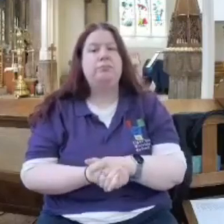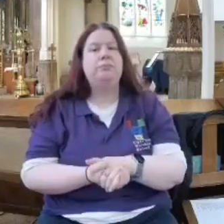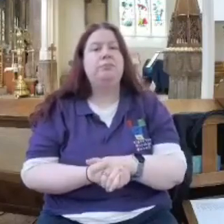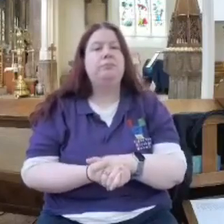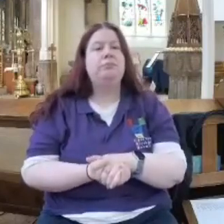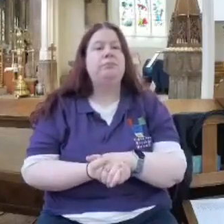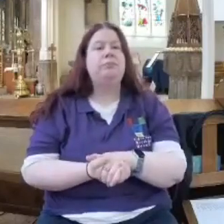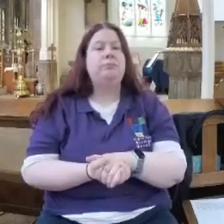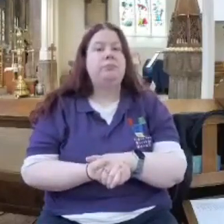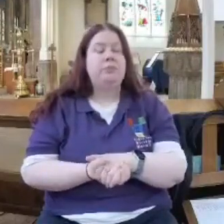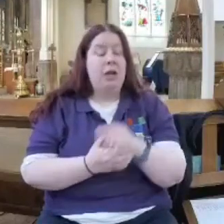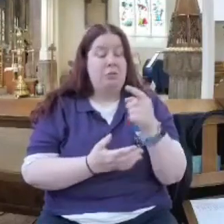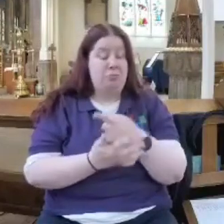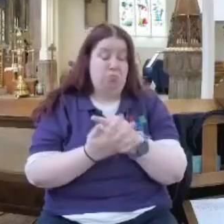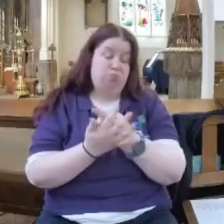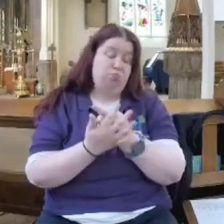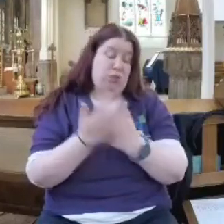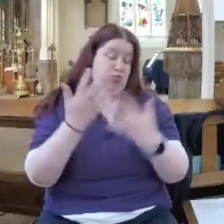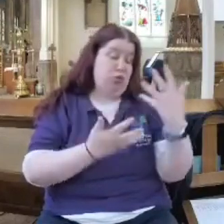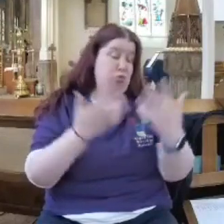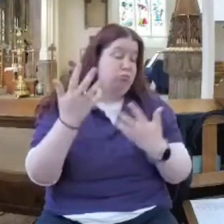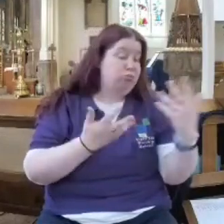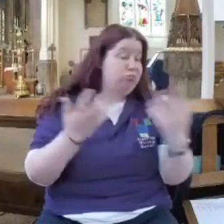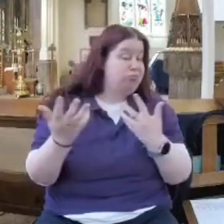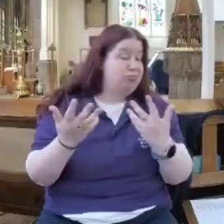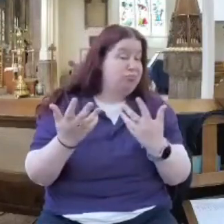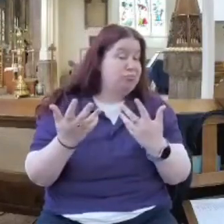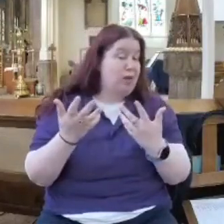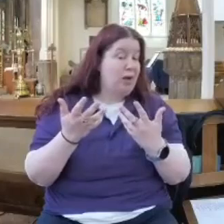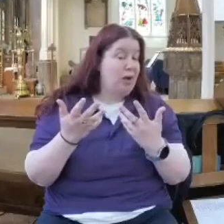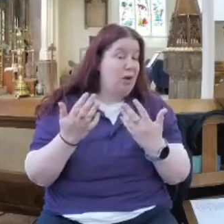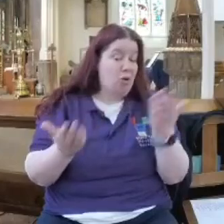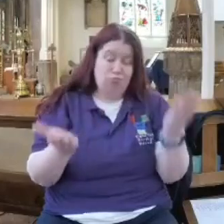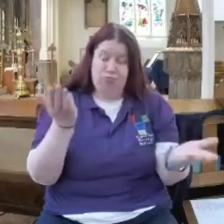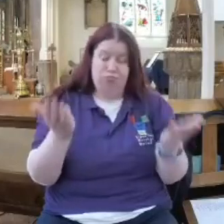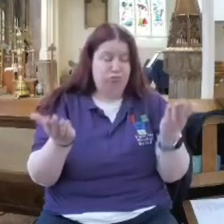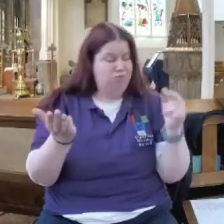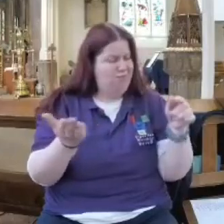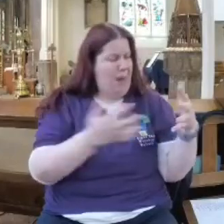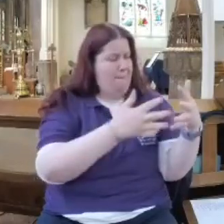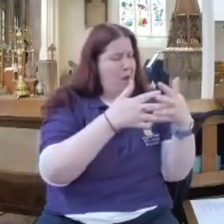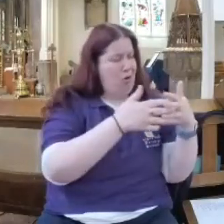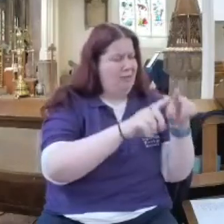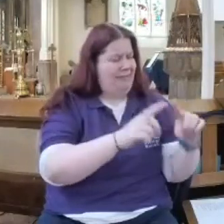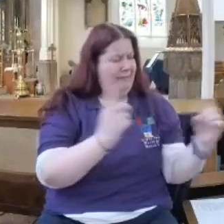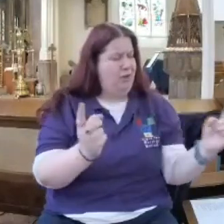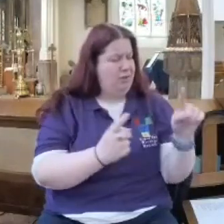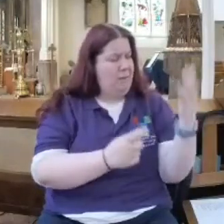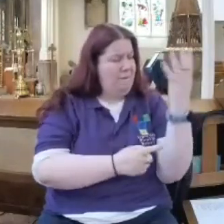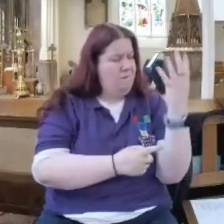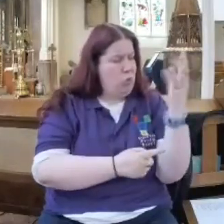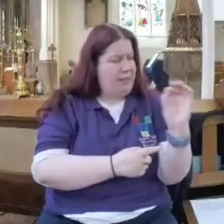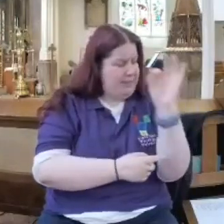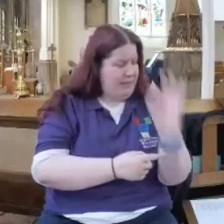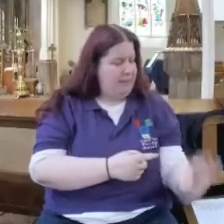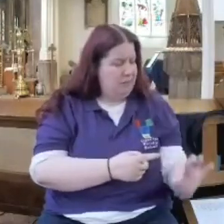Now, these numbers contrast strongly with those in the United States, where there are some 40% who are